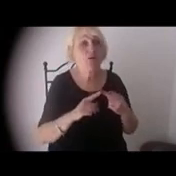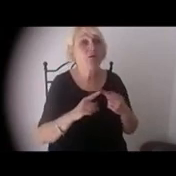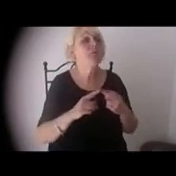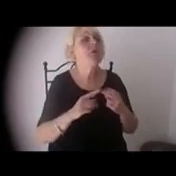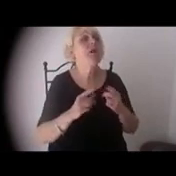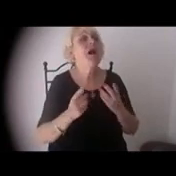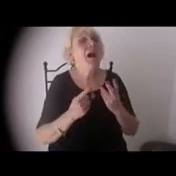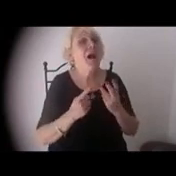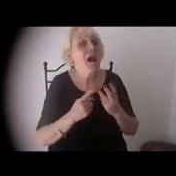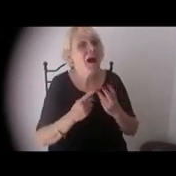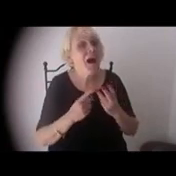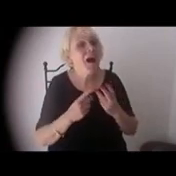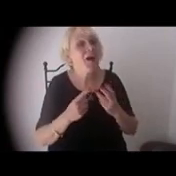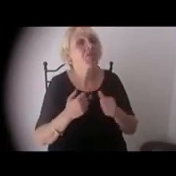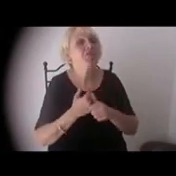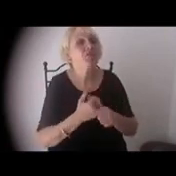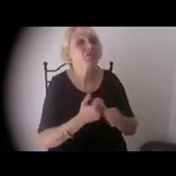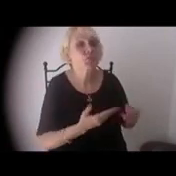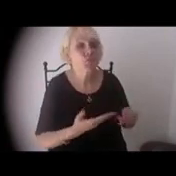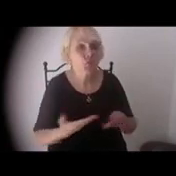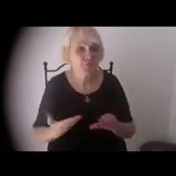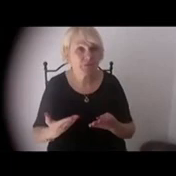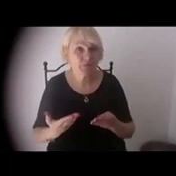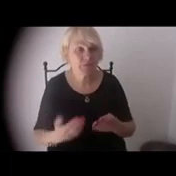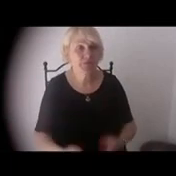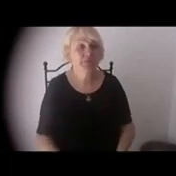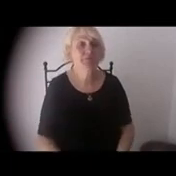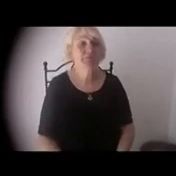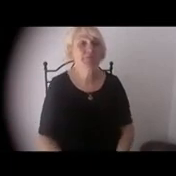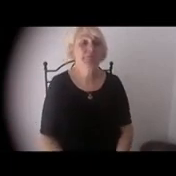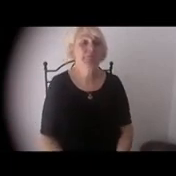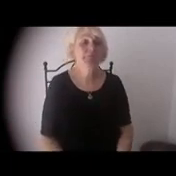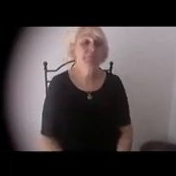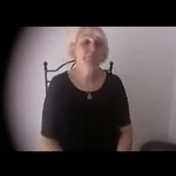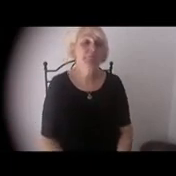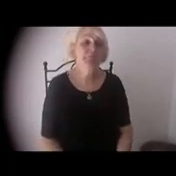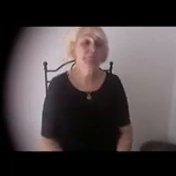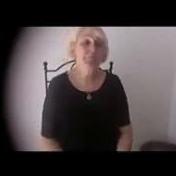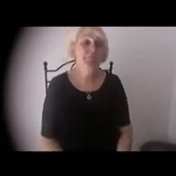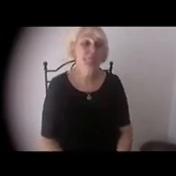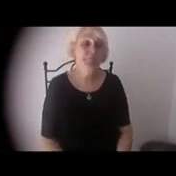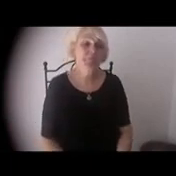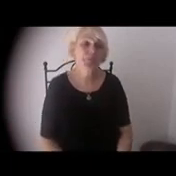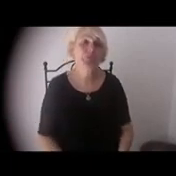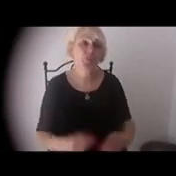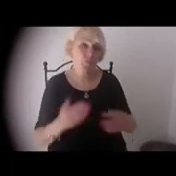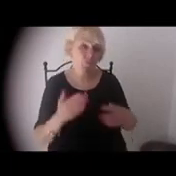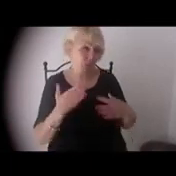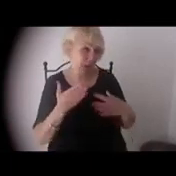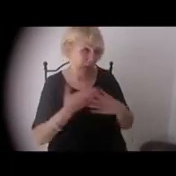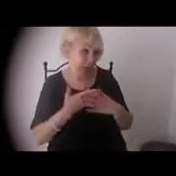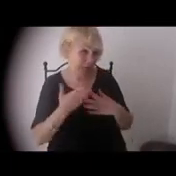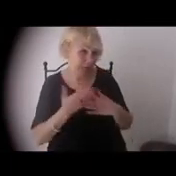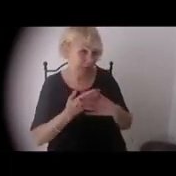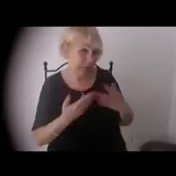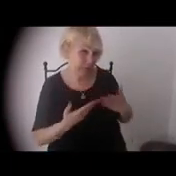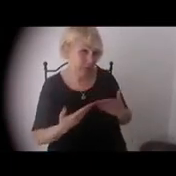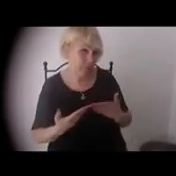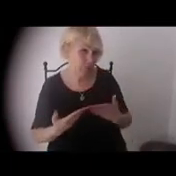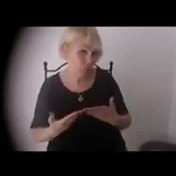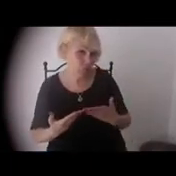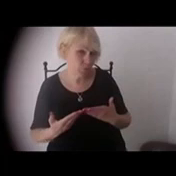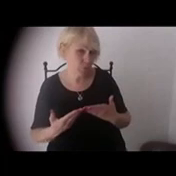discussing, really. So I think accessing support could